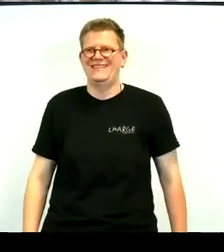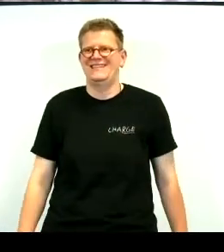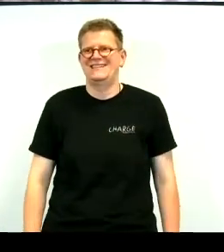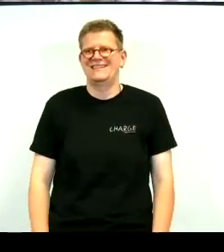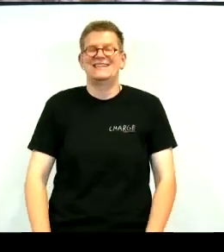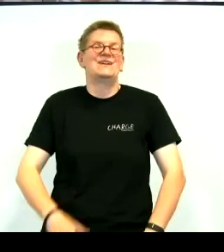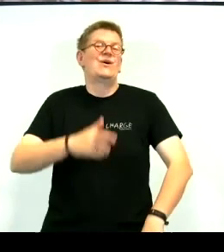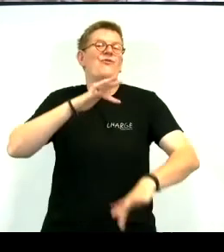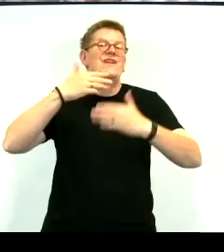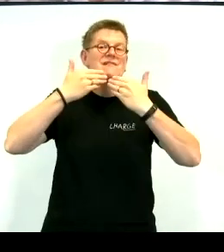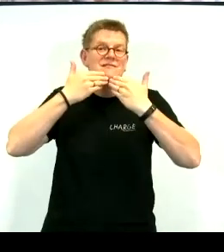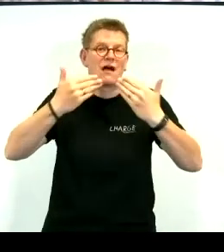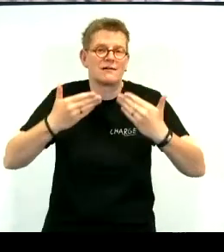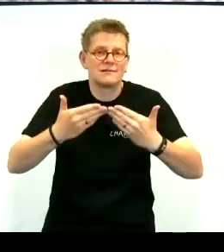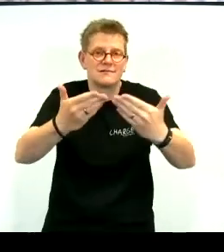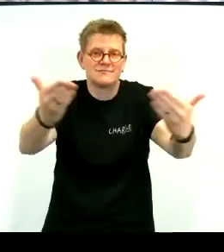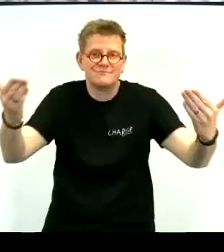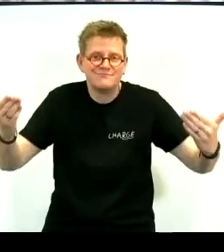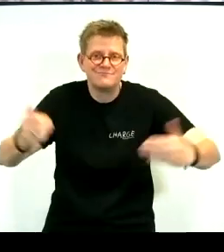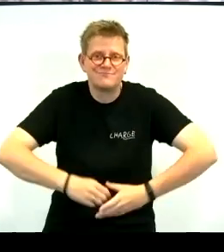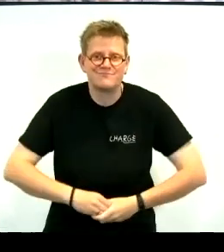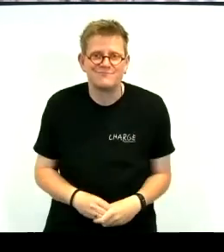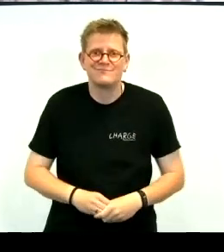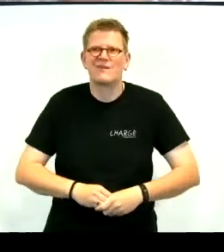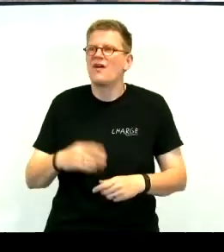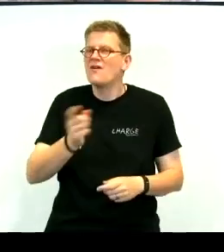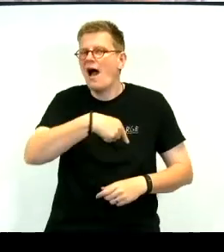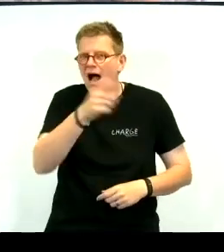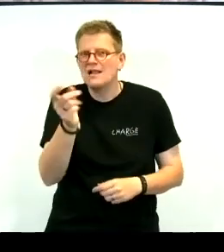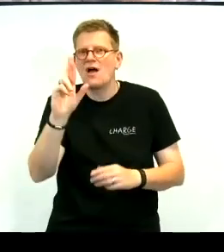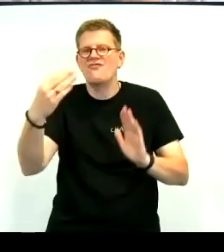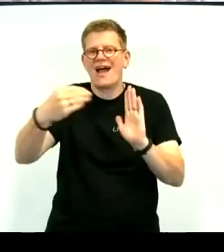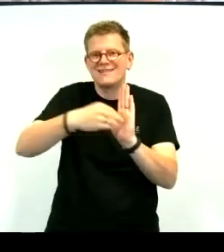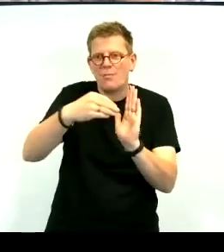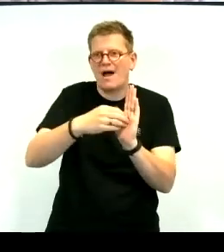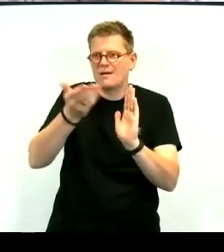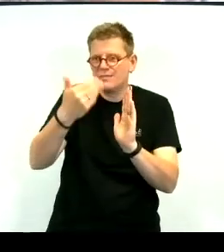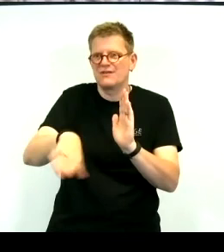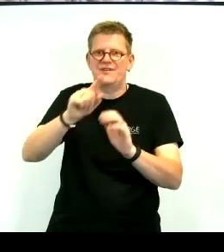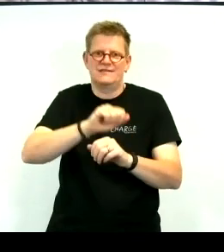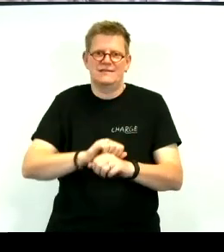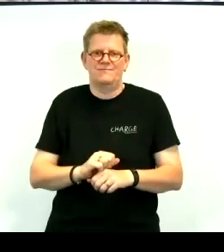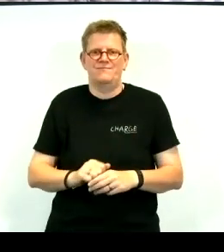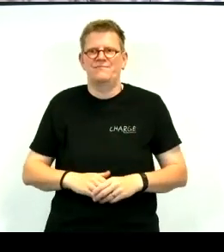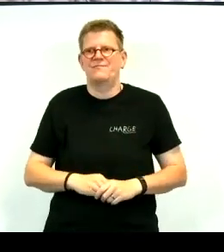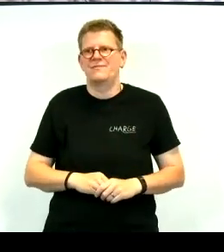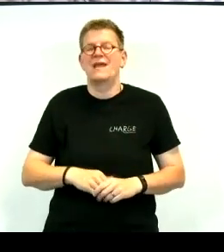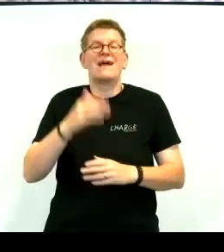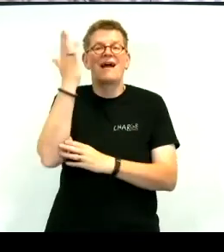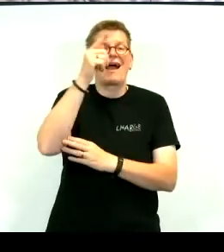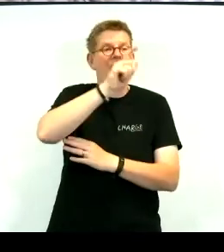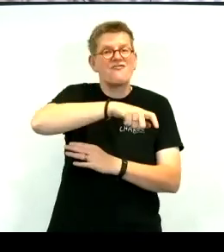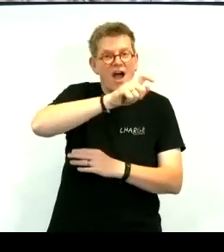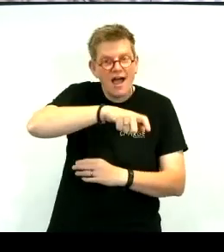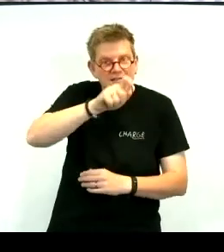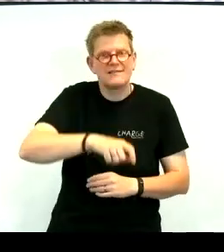of our conference. We'd like to say thank you again to everyone who was involved,